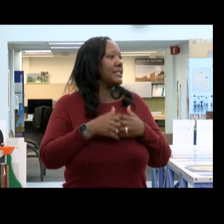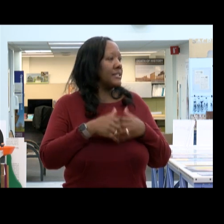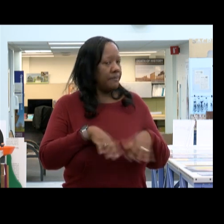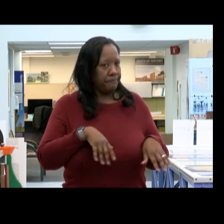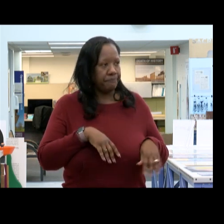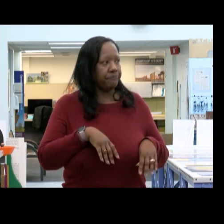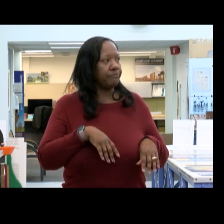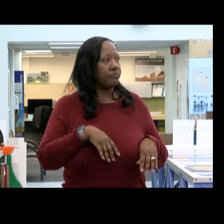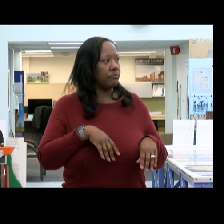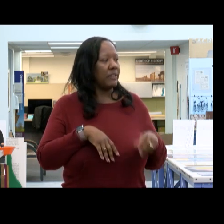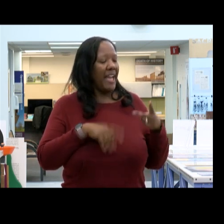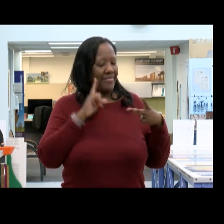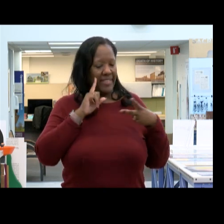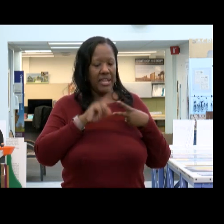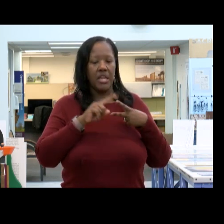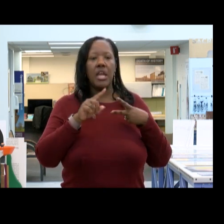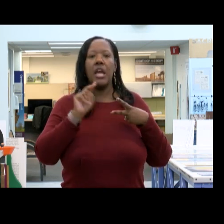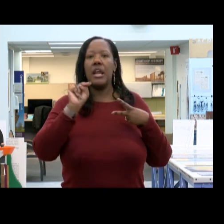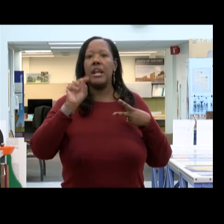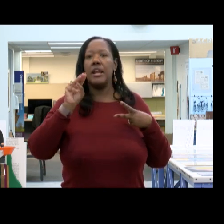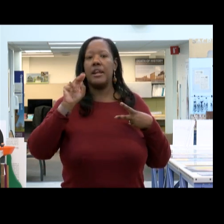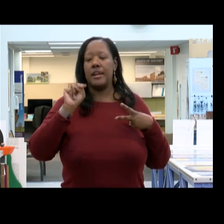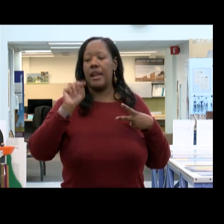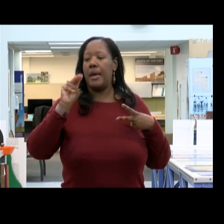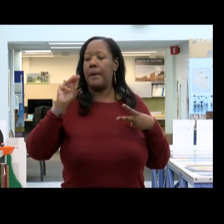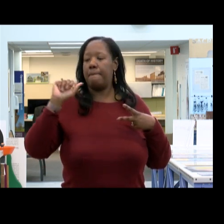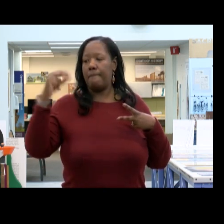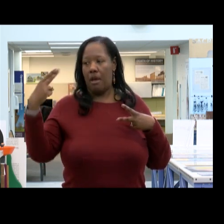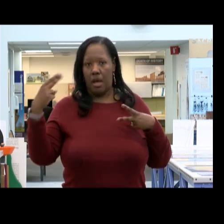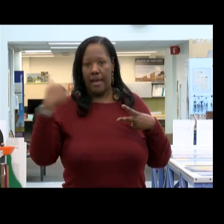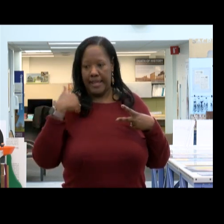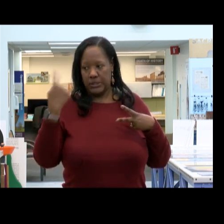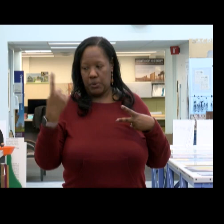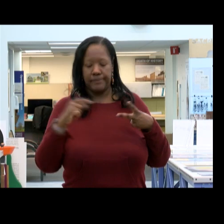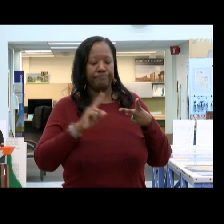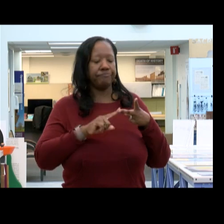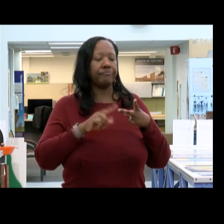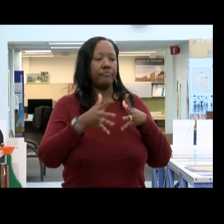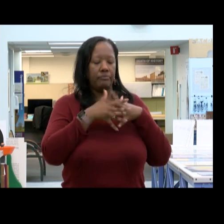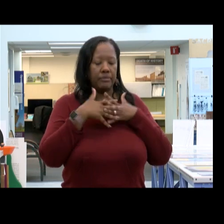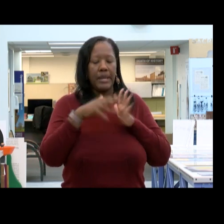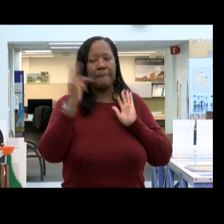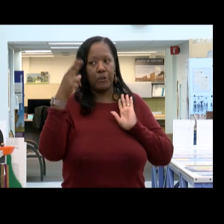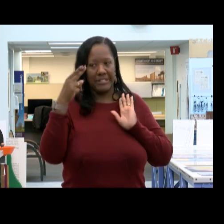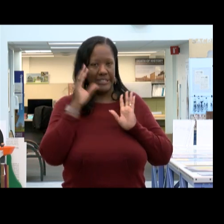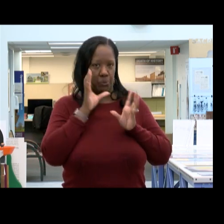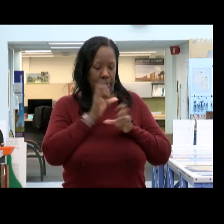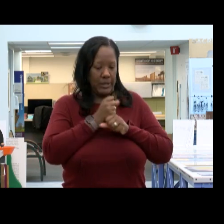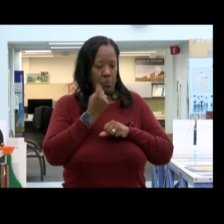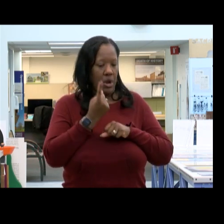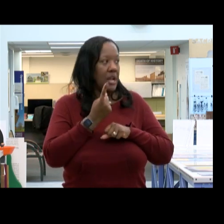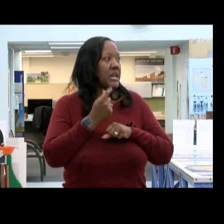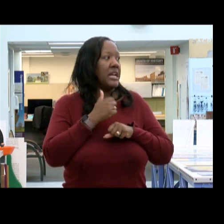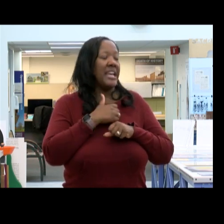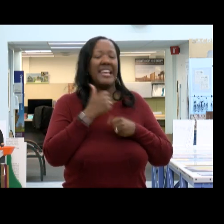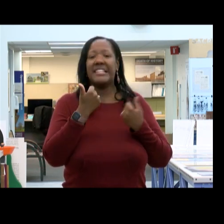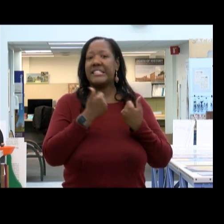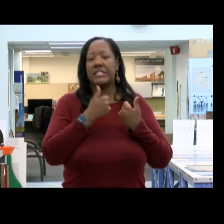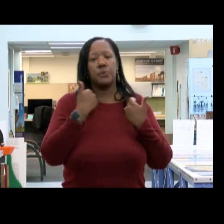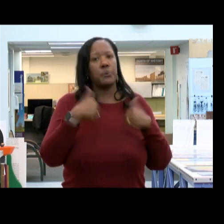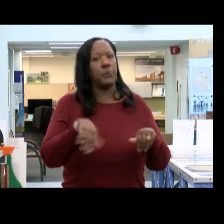Mock. I think American History is just getting one right now. It's a game changer. It really is. I mean, it's